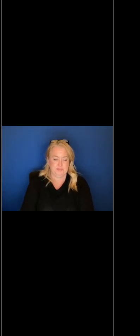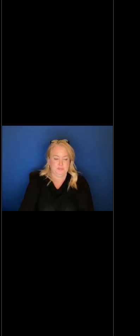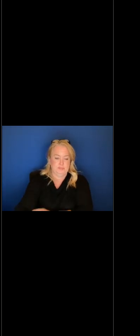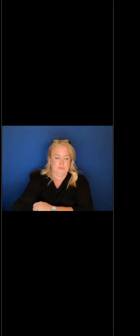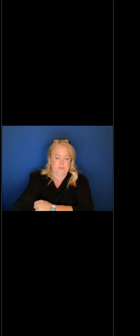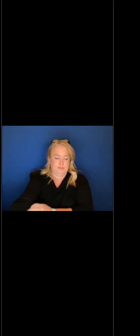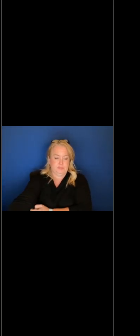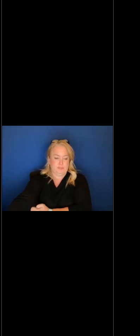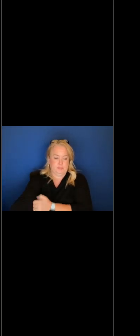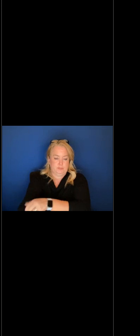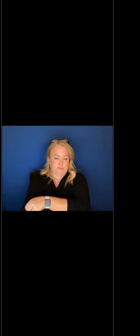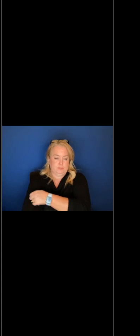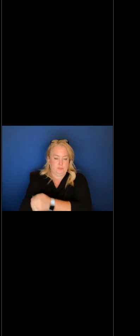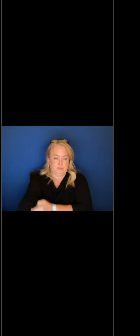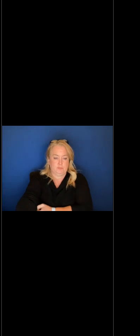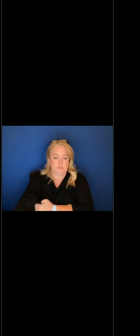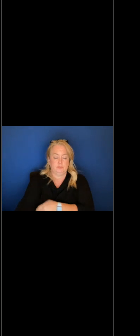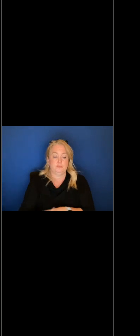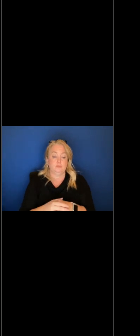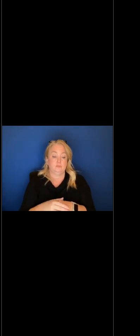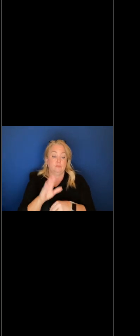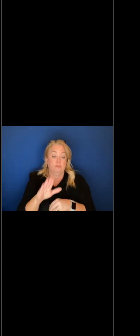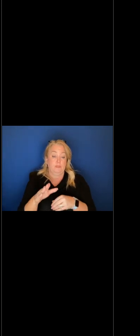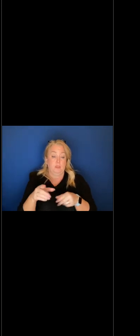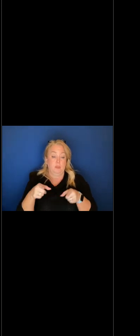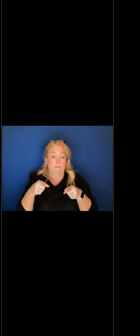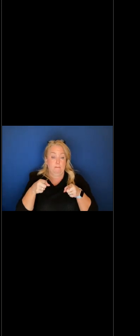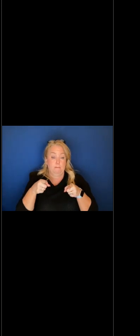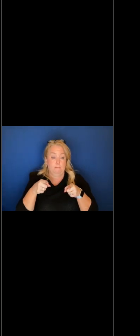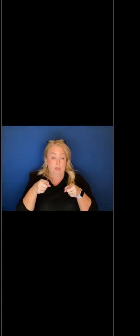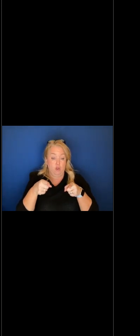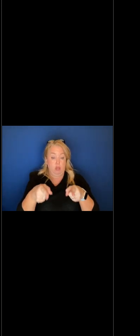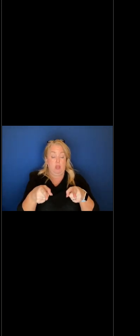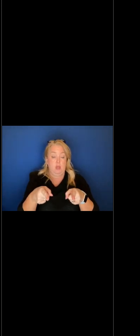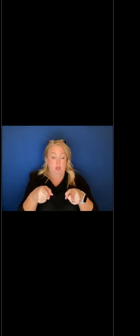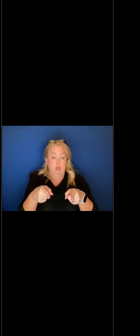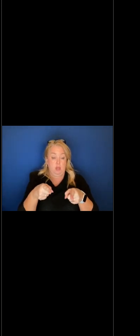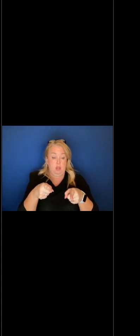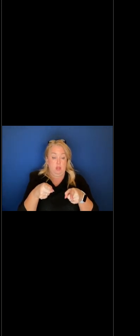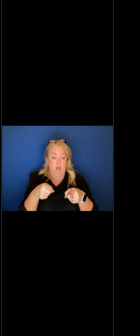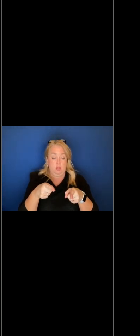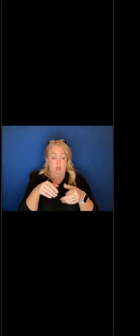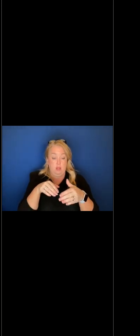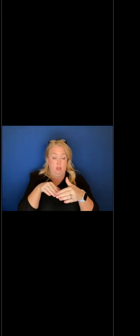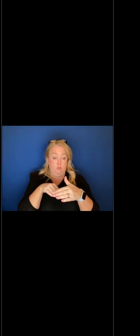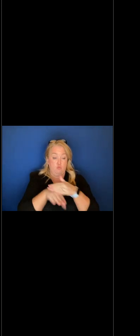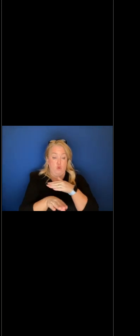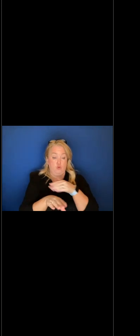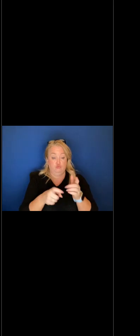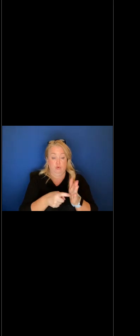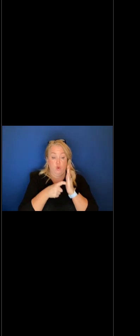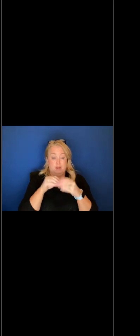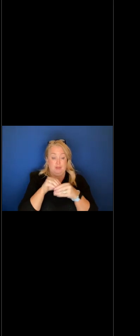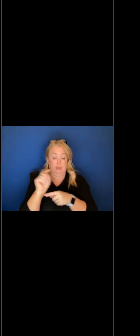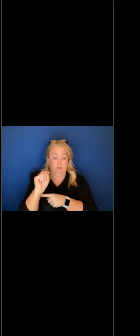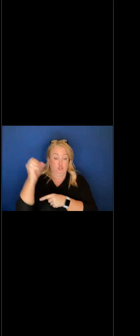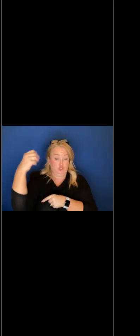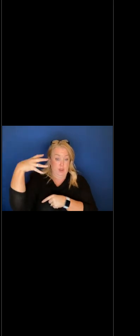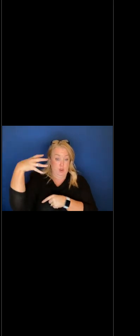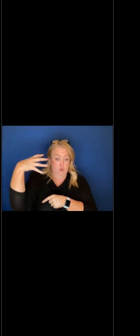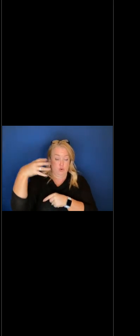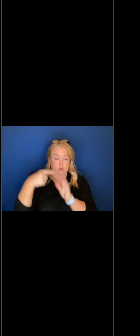Question: is a parallel approach required at the shower as